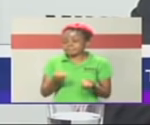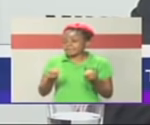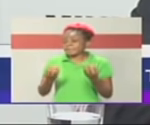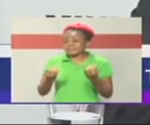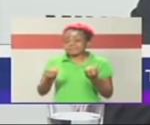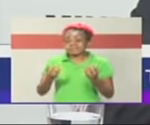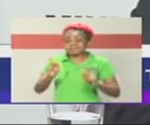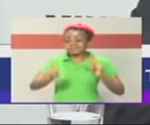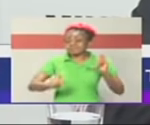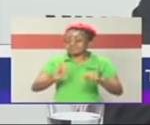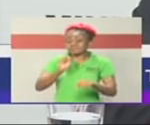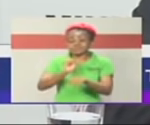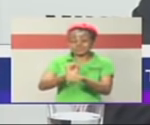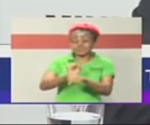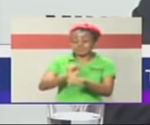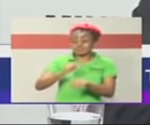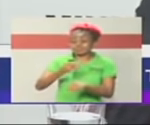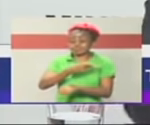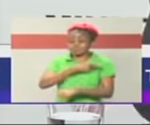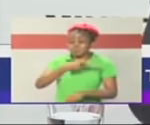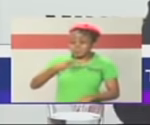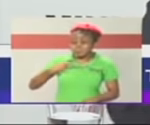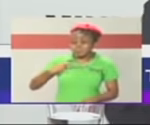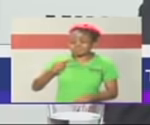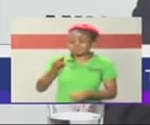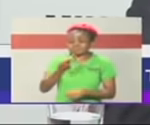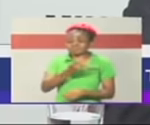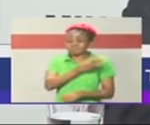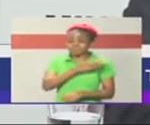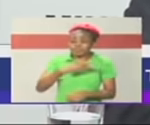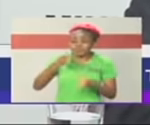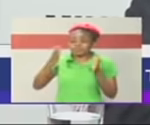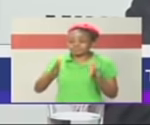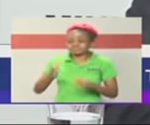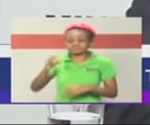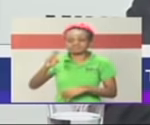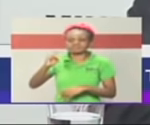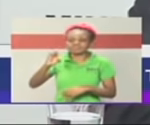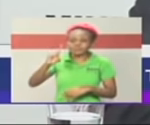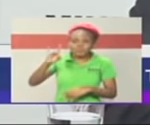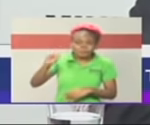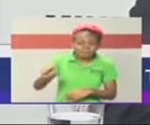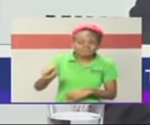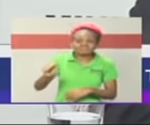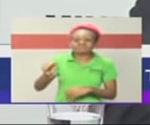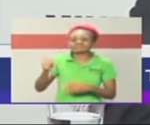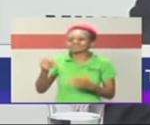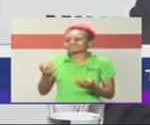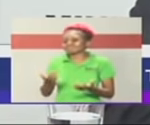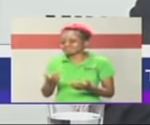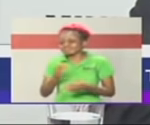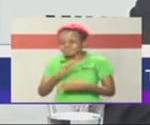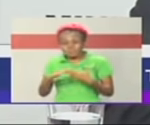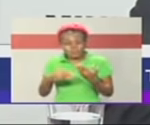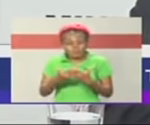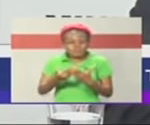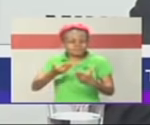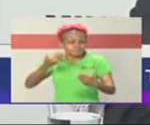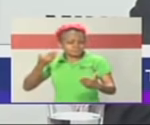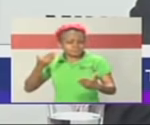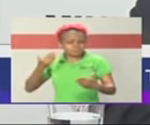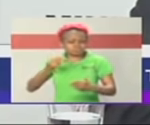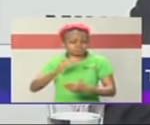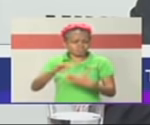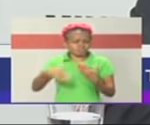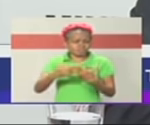parliamentarians and senators, local government councils, and media, we made it available to the media in those early days when all we had was,